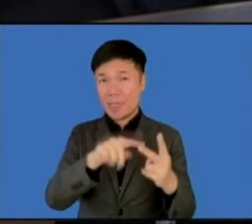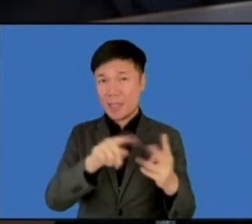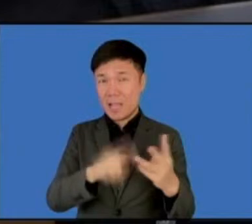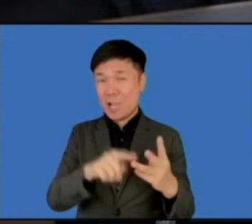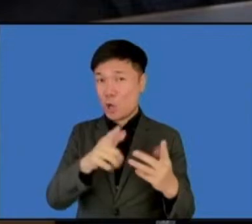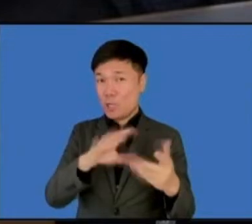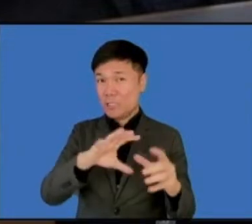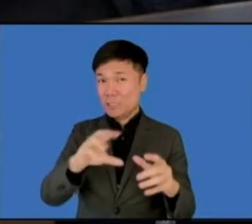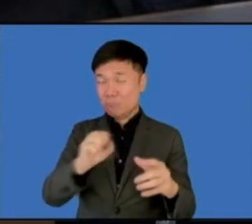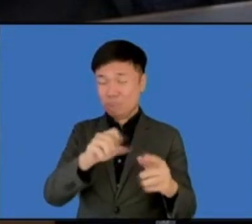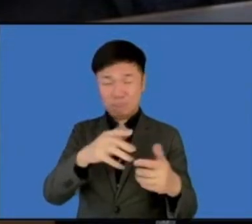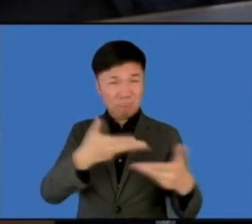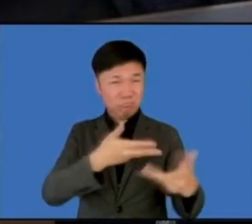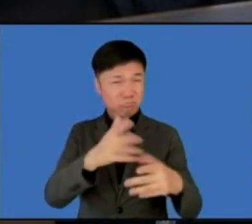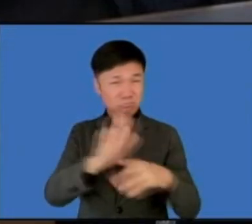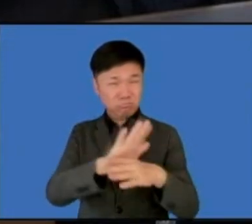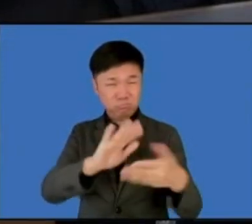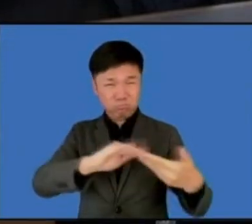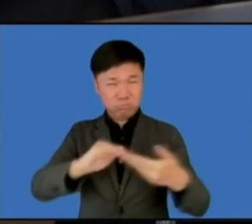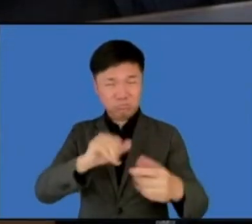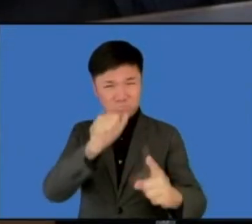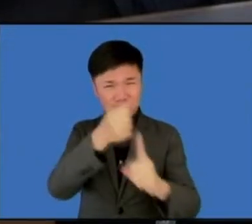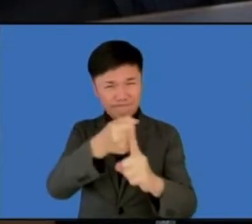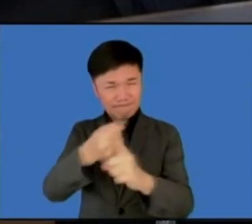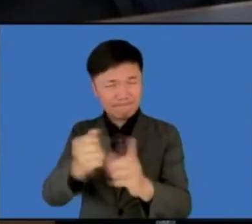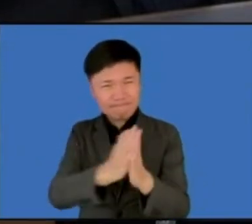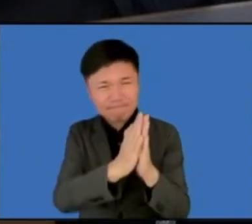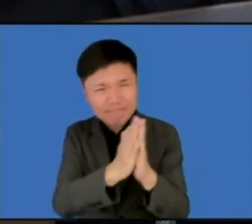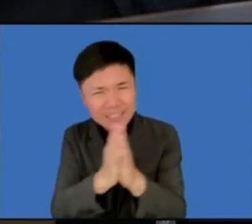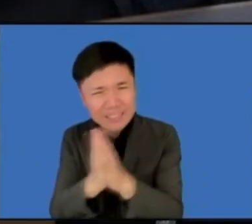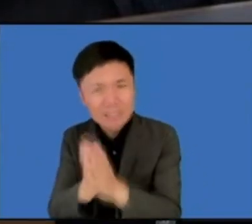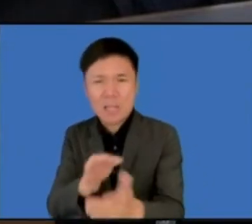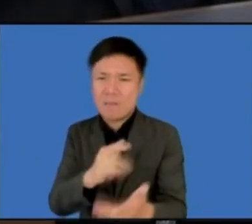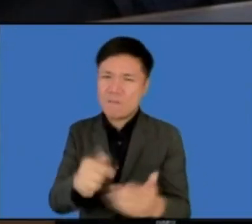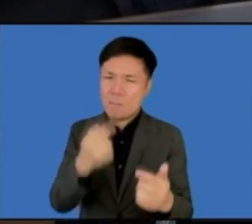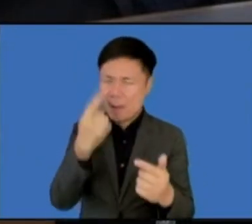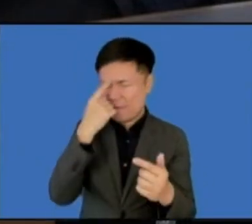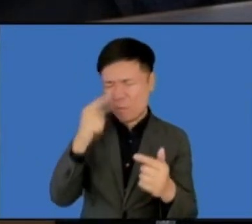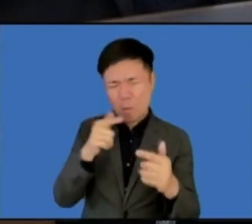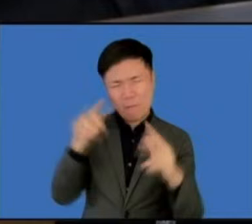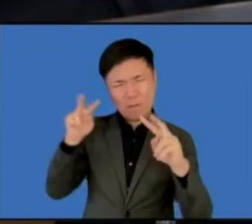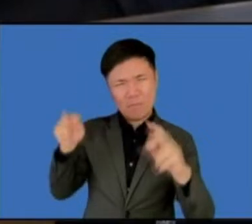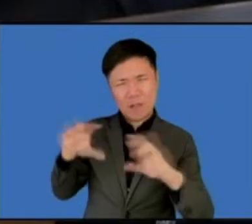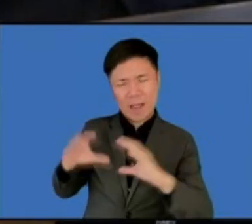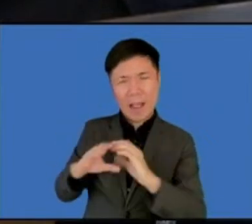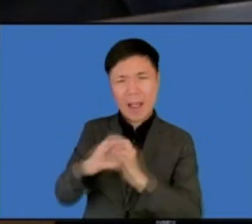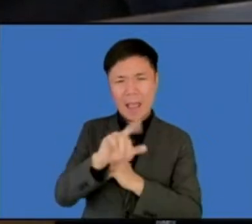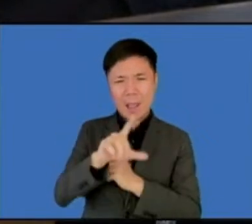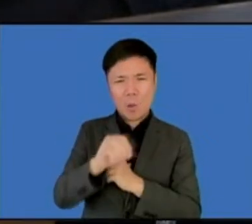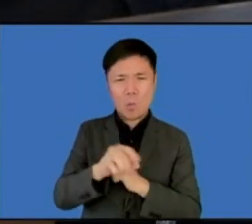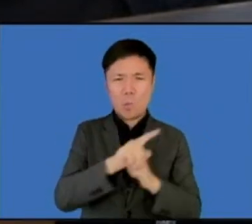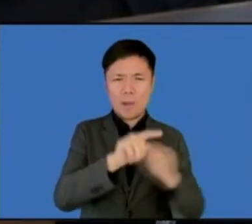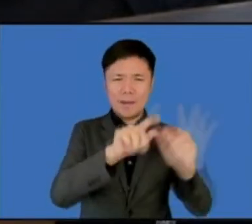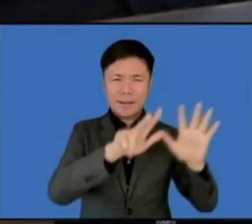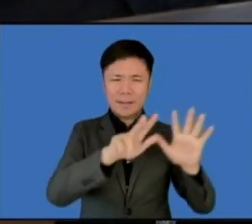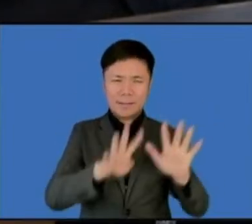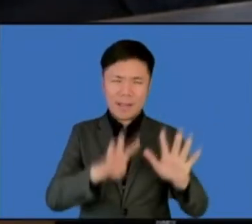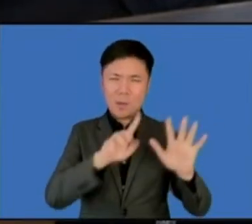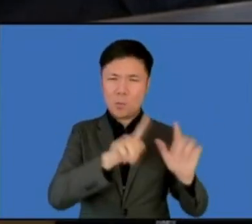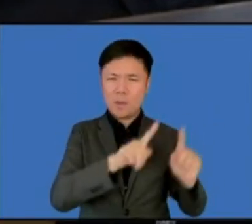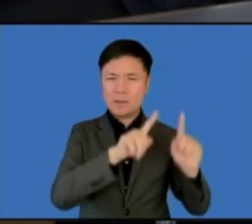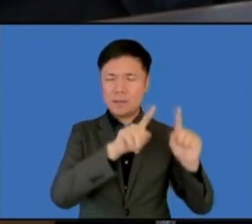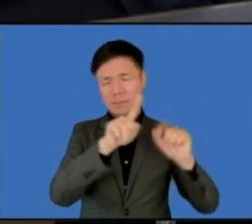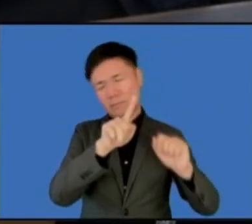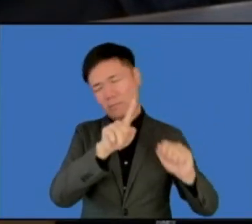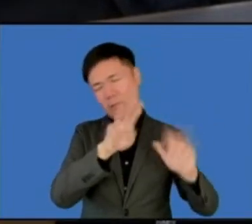to recognize and formalizing care work through the ratification and enforcement of ILO Conventions 189, 190, ensuring protection